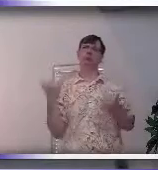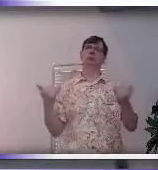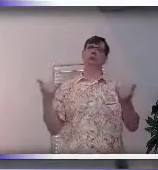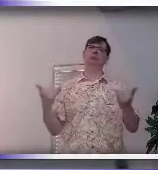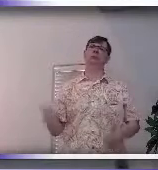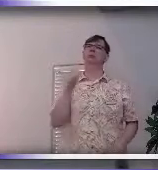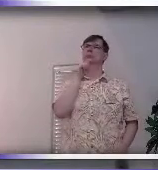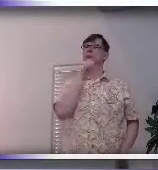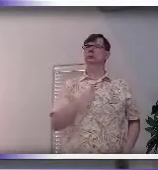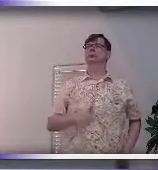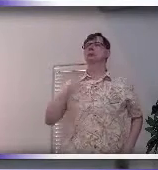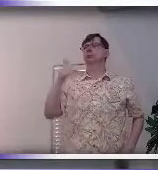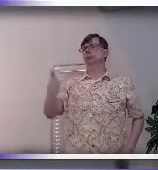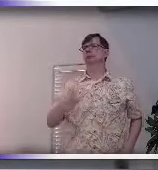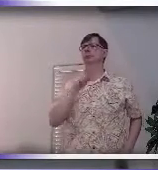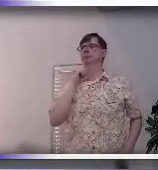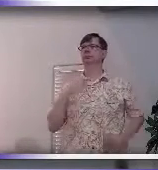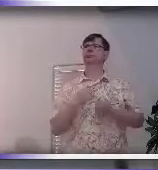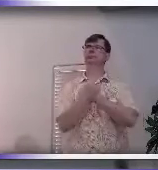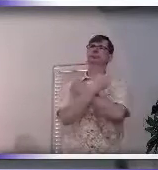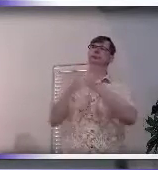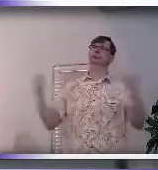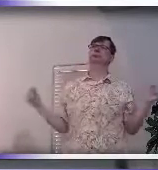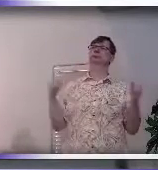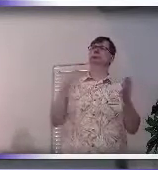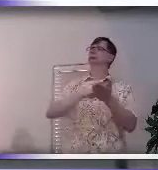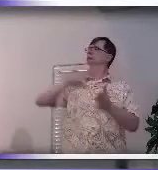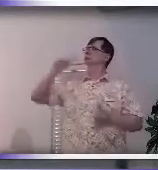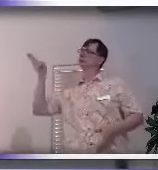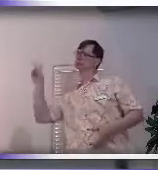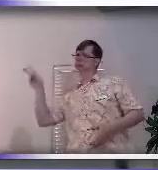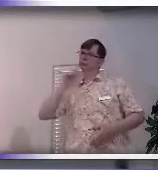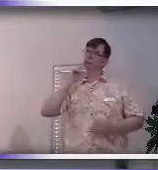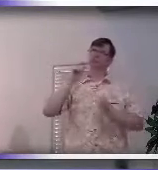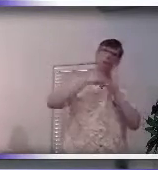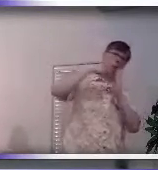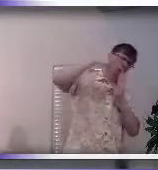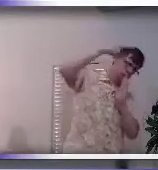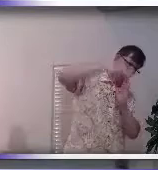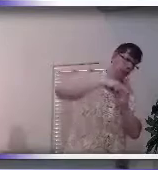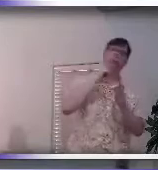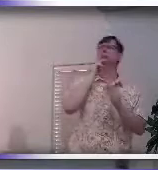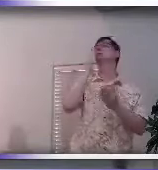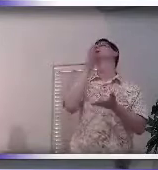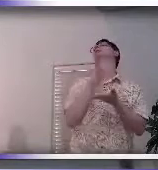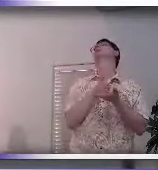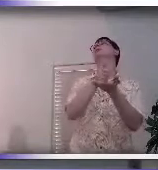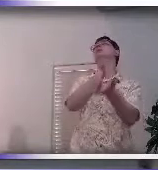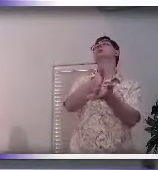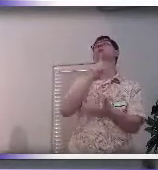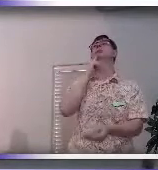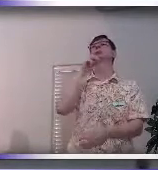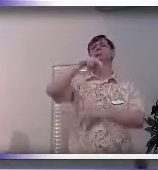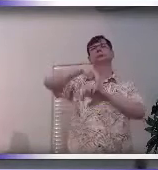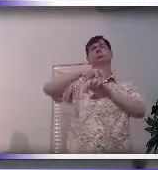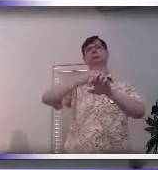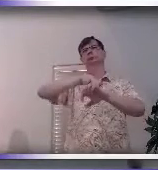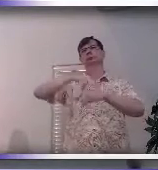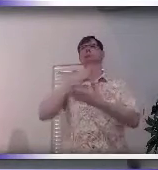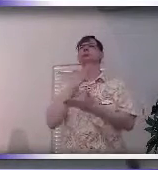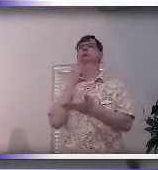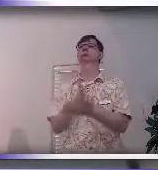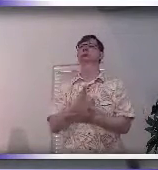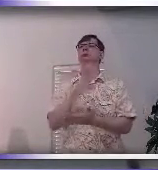believe. And I release everything else, and I release this word into the law, into the natural law